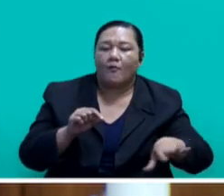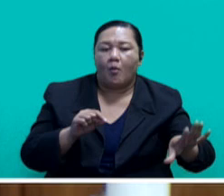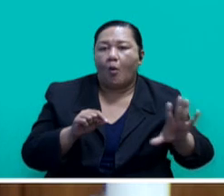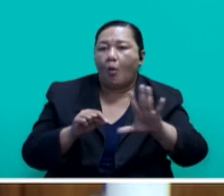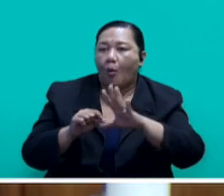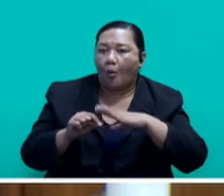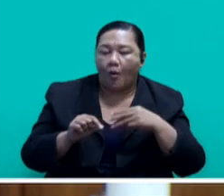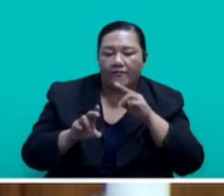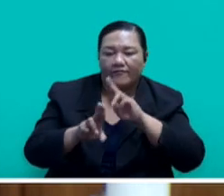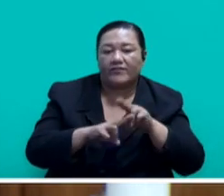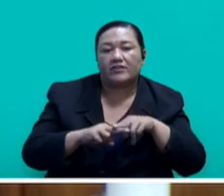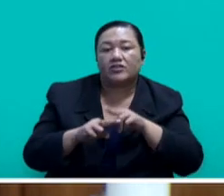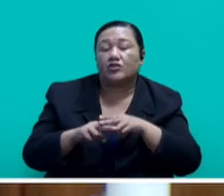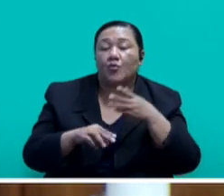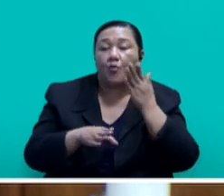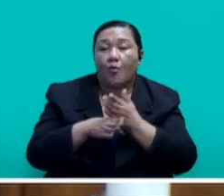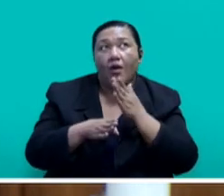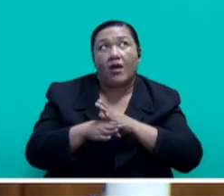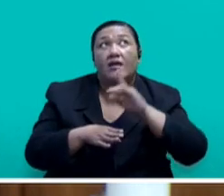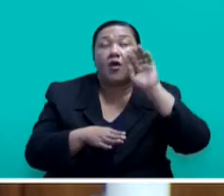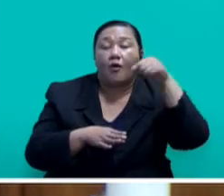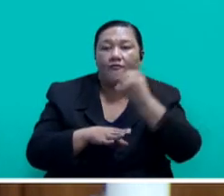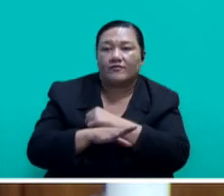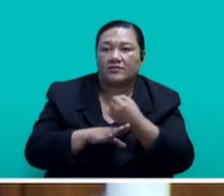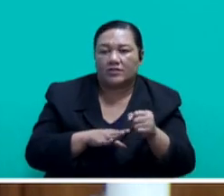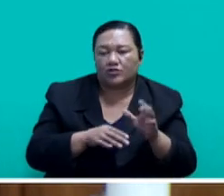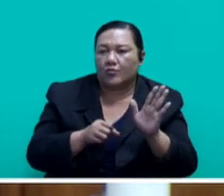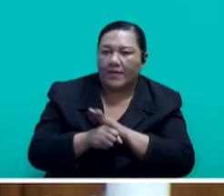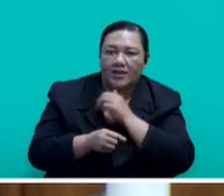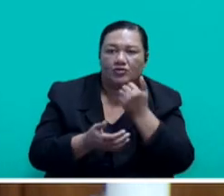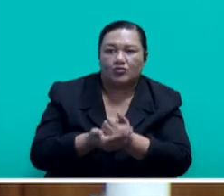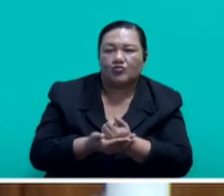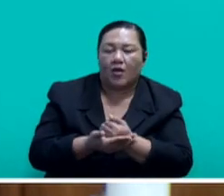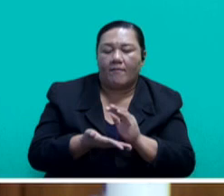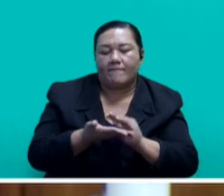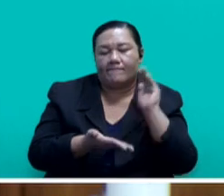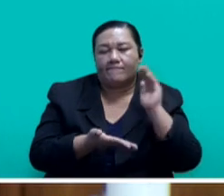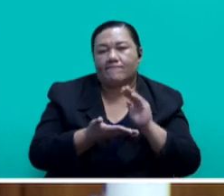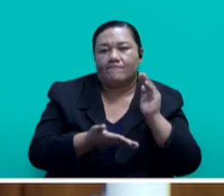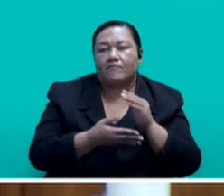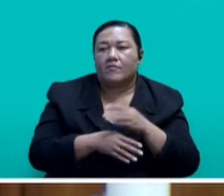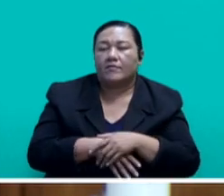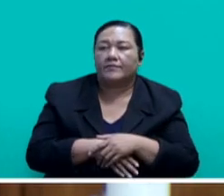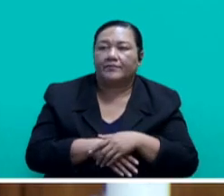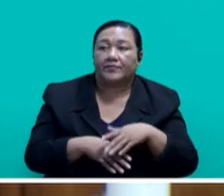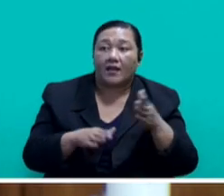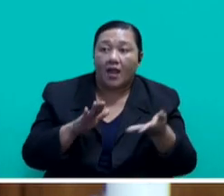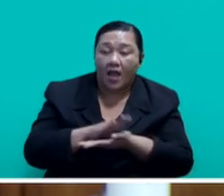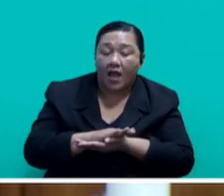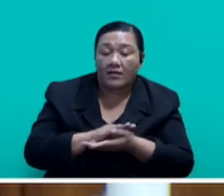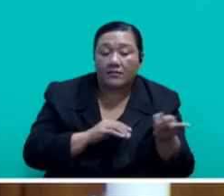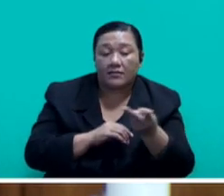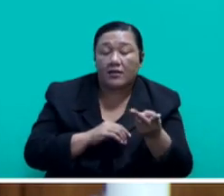Fijian workers abroad. Mr. Speaker, sir, last year, our labour mobility program under our bilateral arrangement with Australia